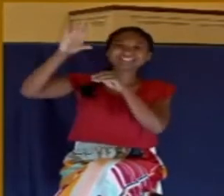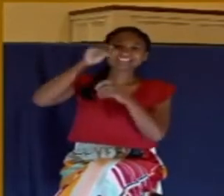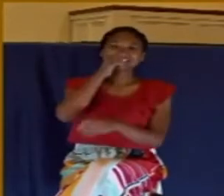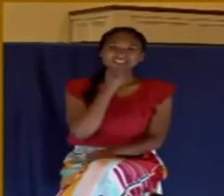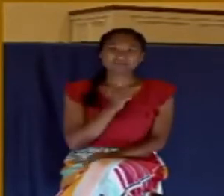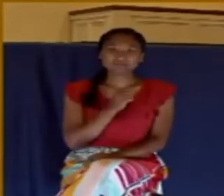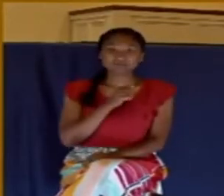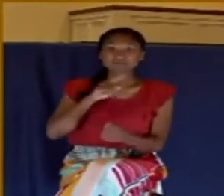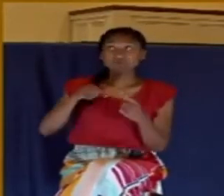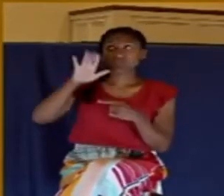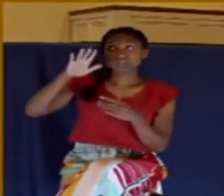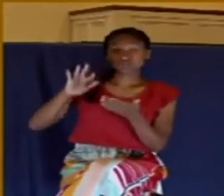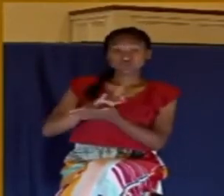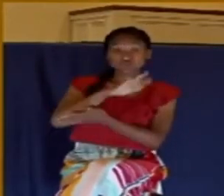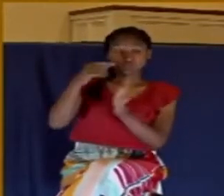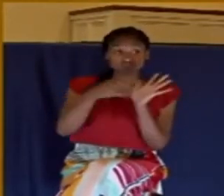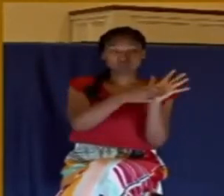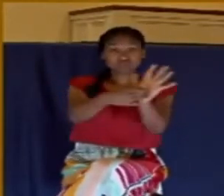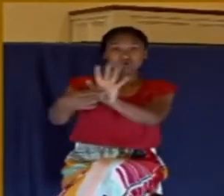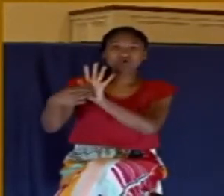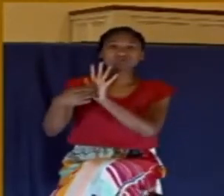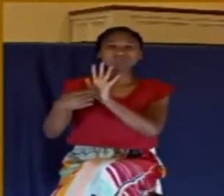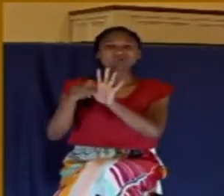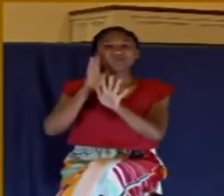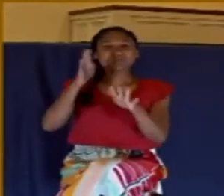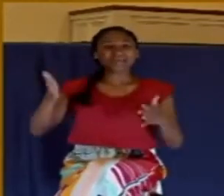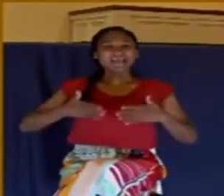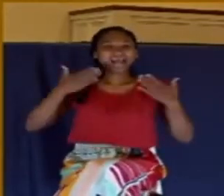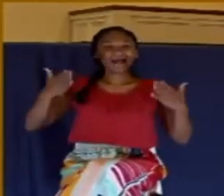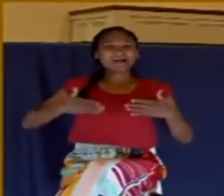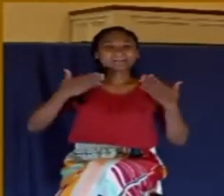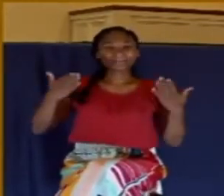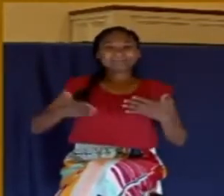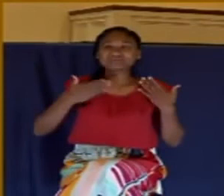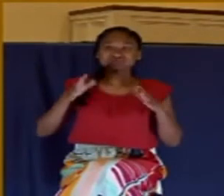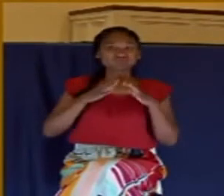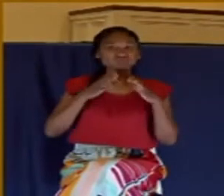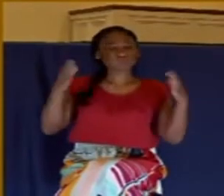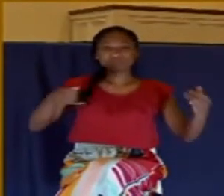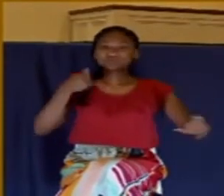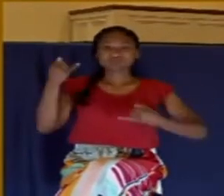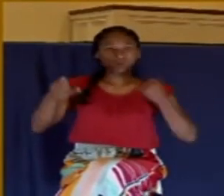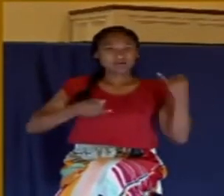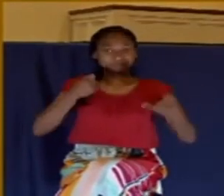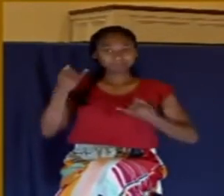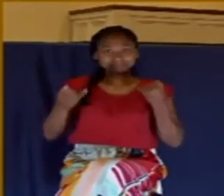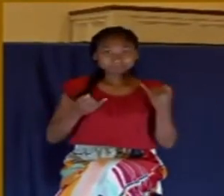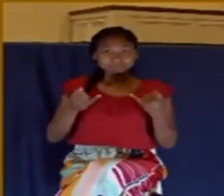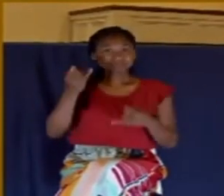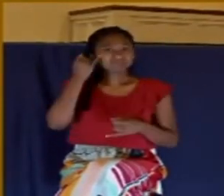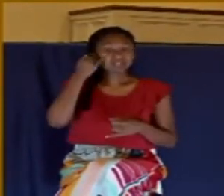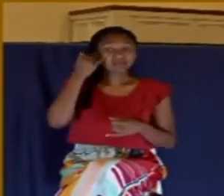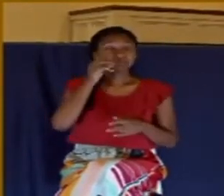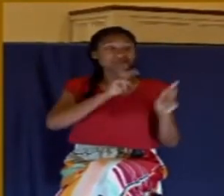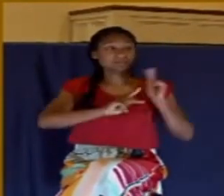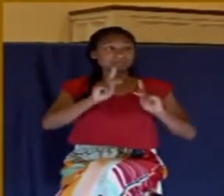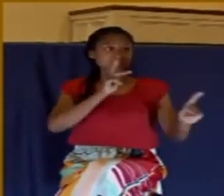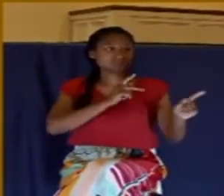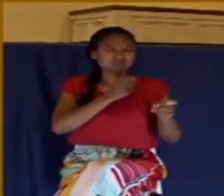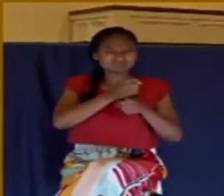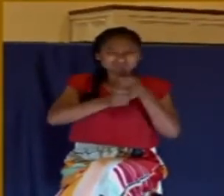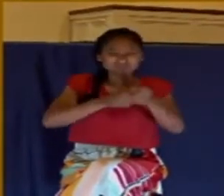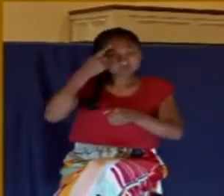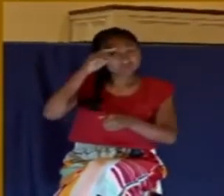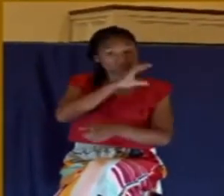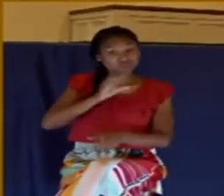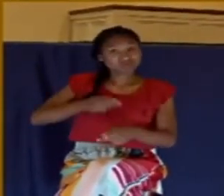when his glory shall be revealed, ye may be glad with exceeding joy. And if ye be reproached for the name of Christ, happy